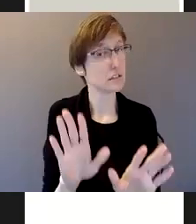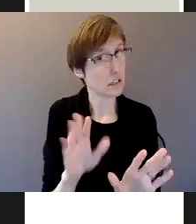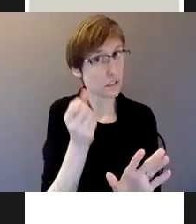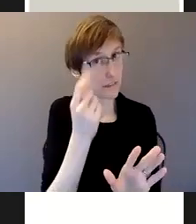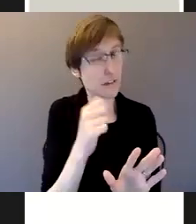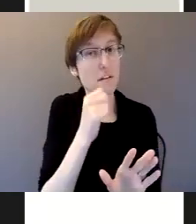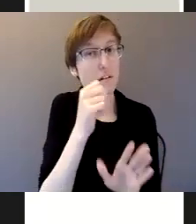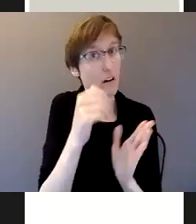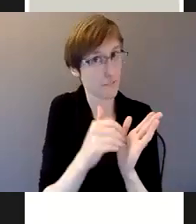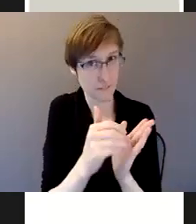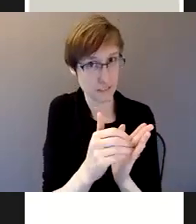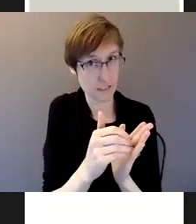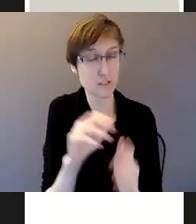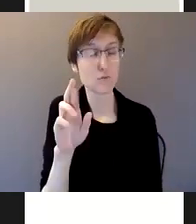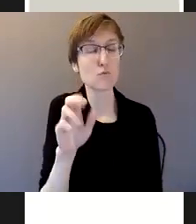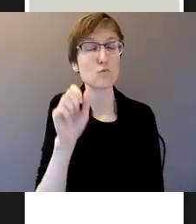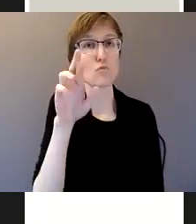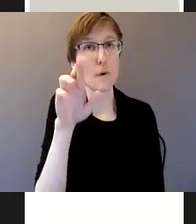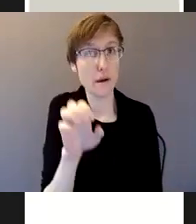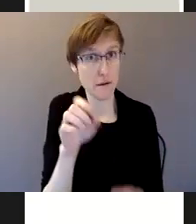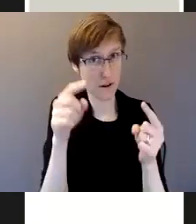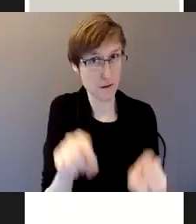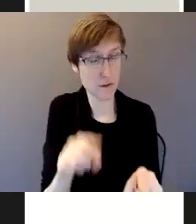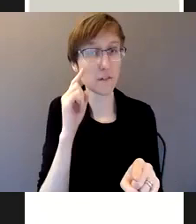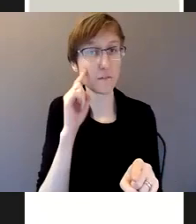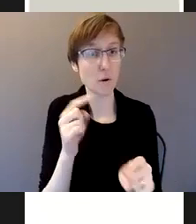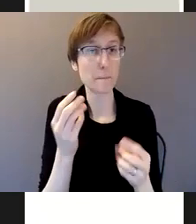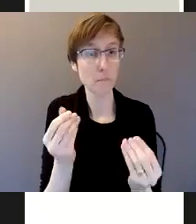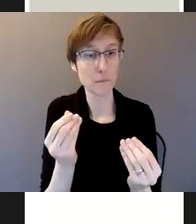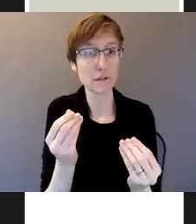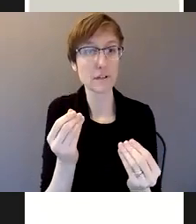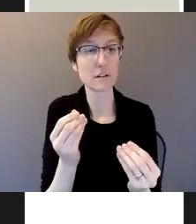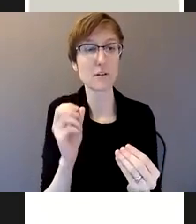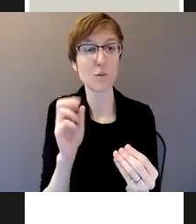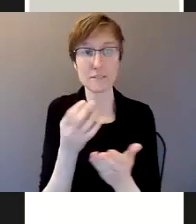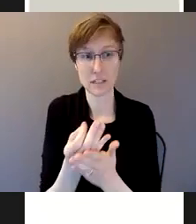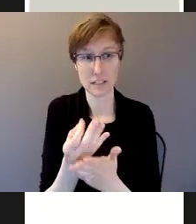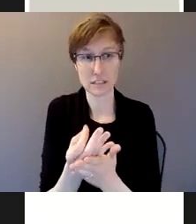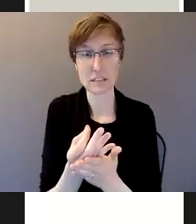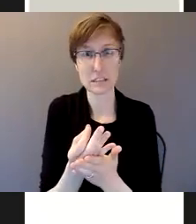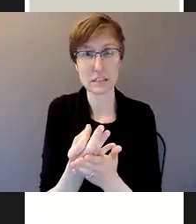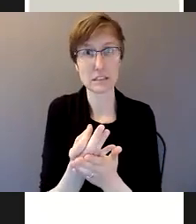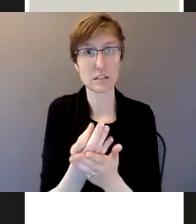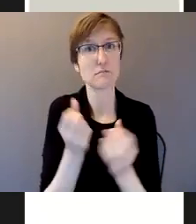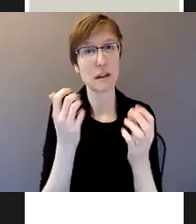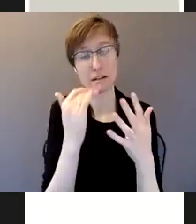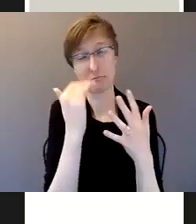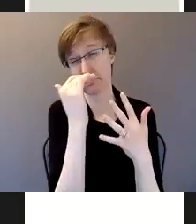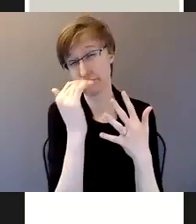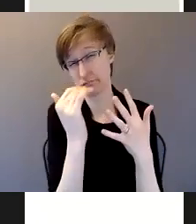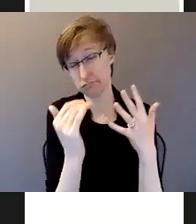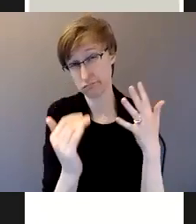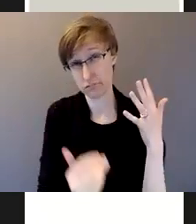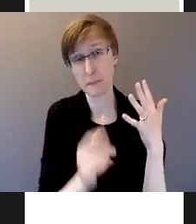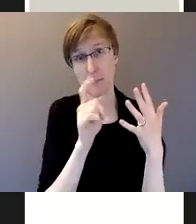appointed as someone's power of attorney for property or finances. There's a whole list of things people have to go through. So if there's any questions about that, it's